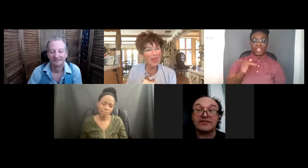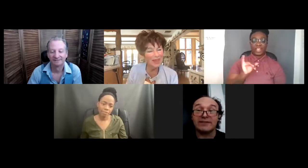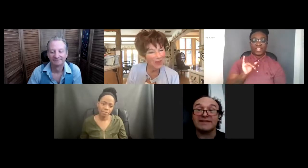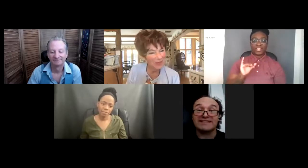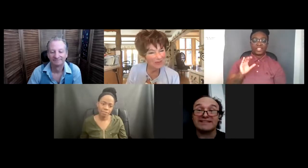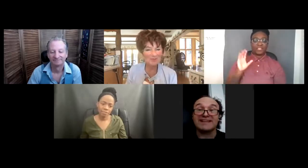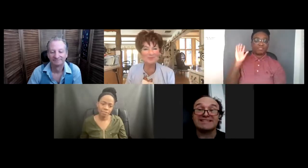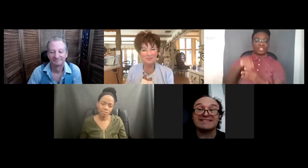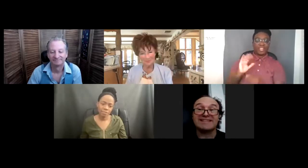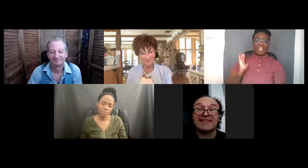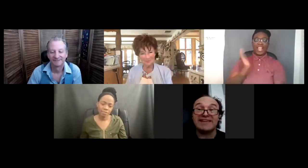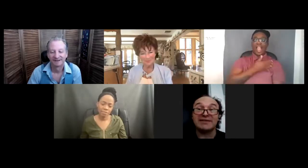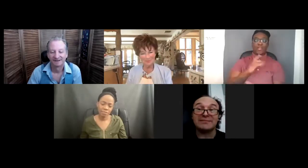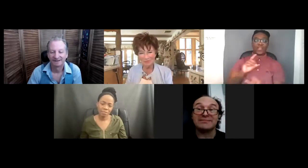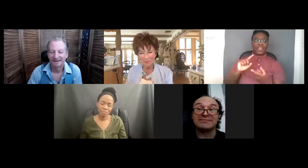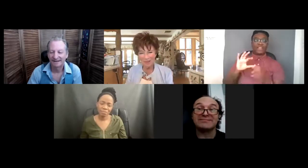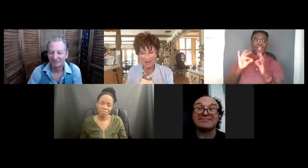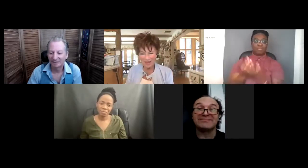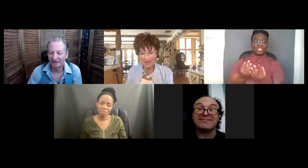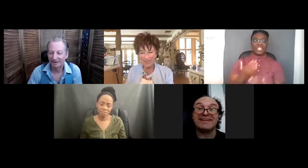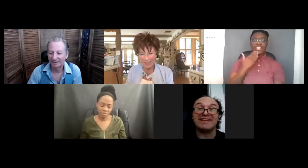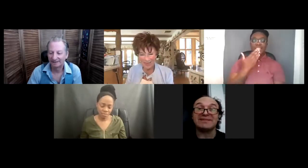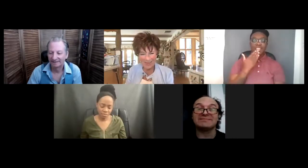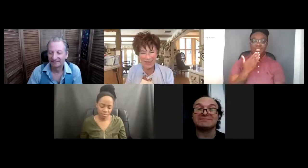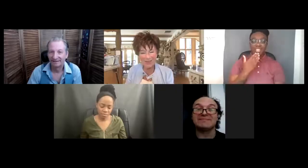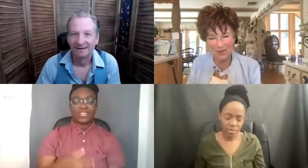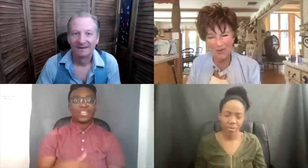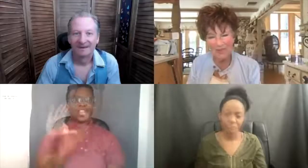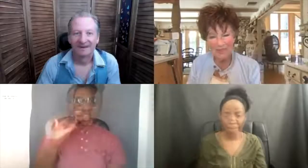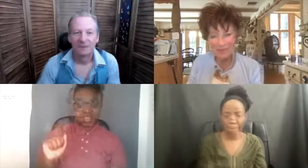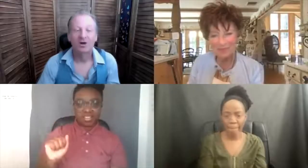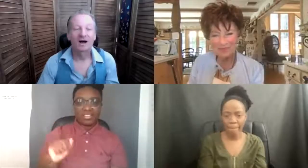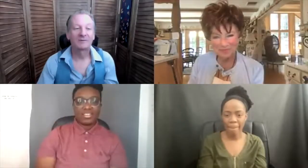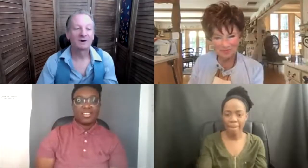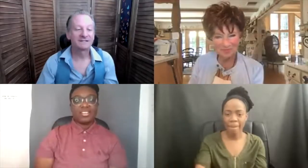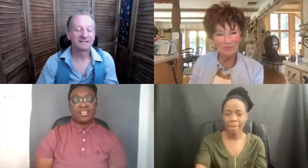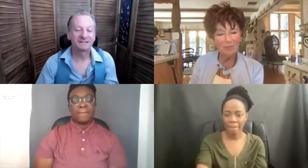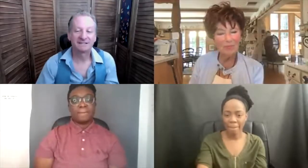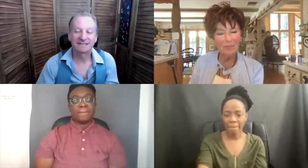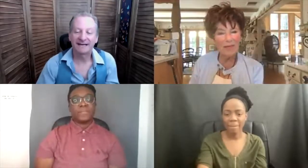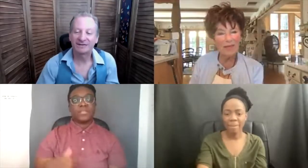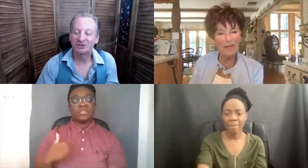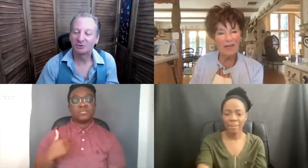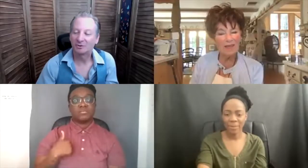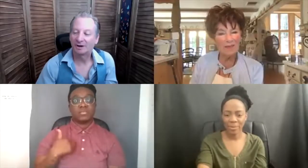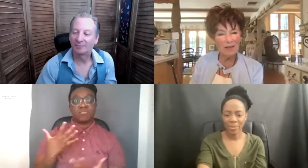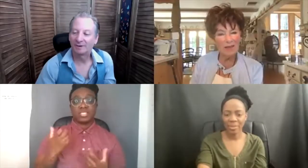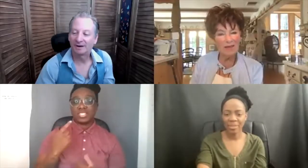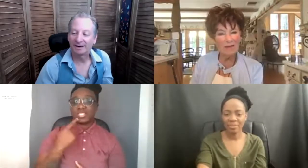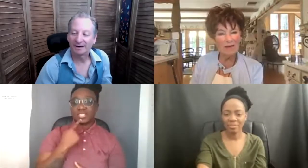of our families, yes. Thank you. Thank you, Gary. Thank you. Thank you. Thank you, David. Well, I wanted to say too,